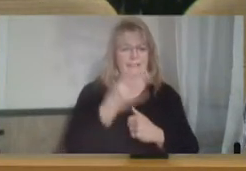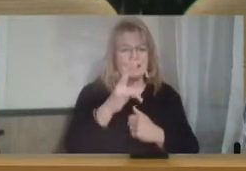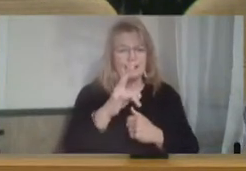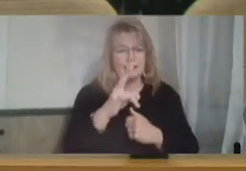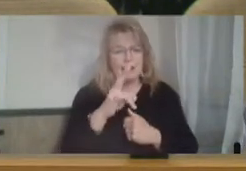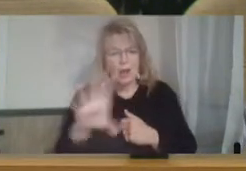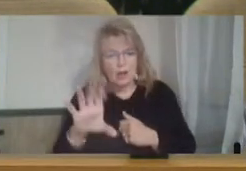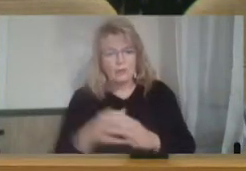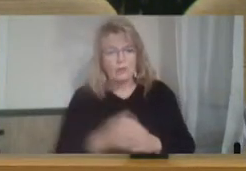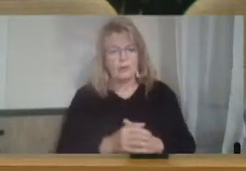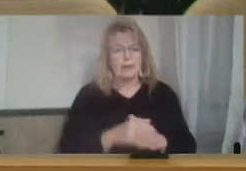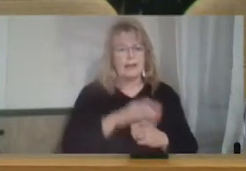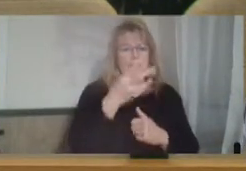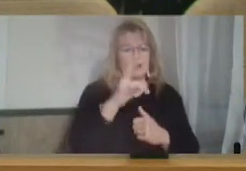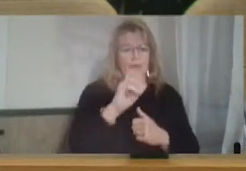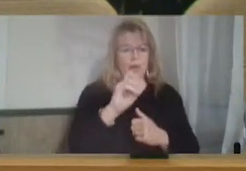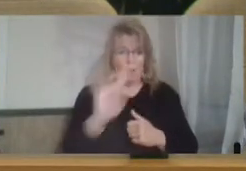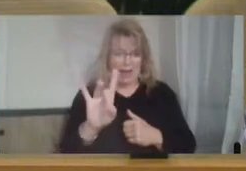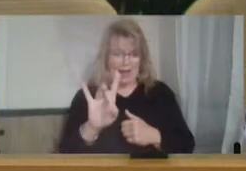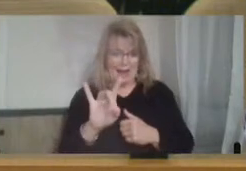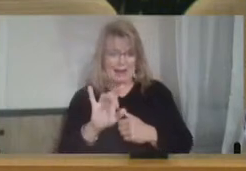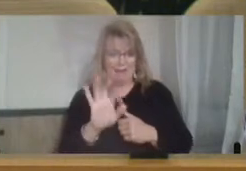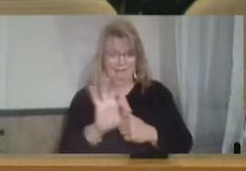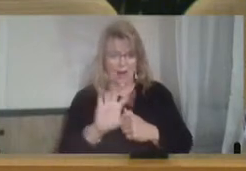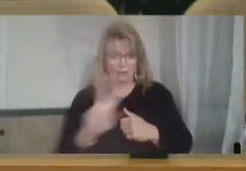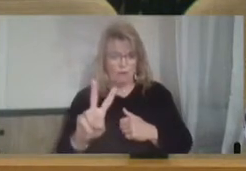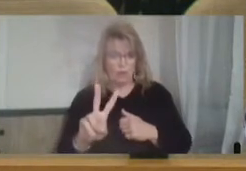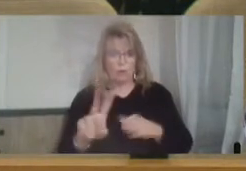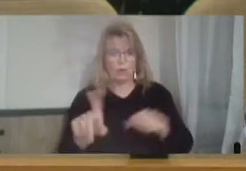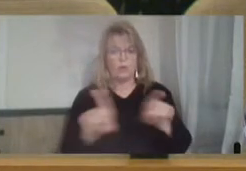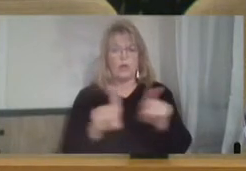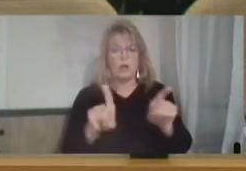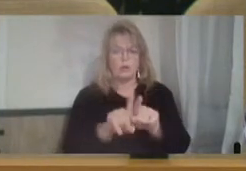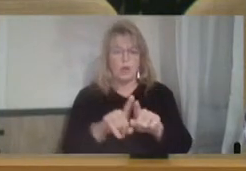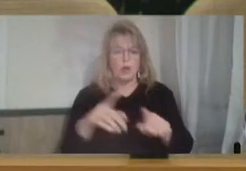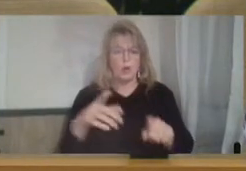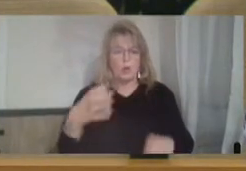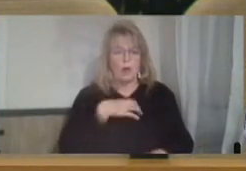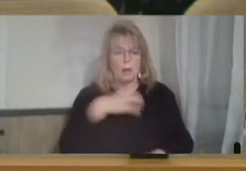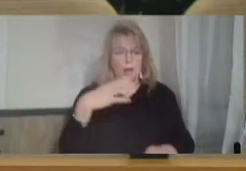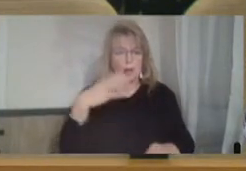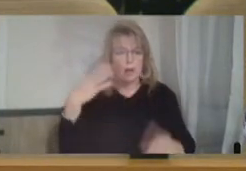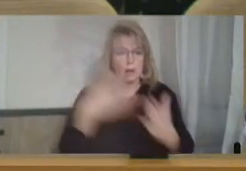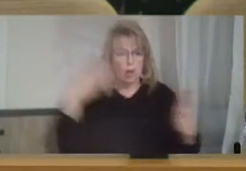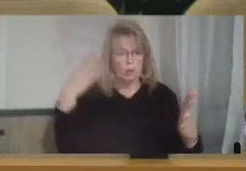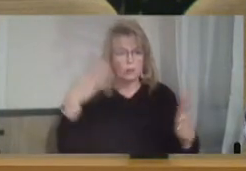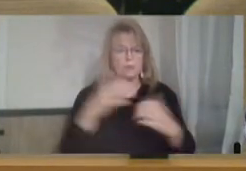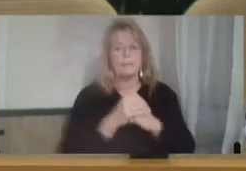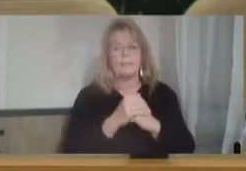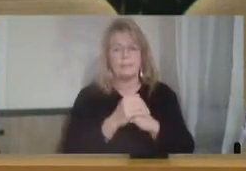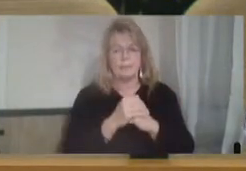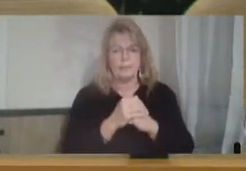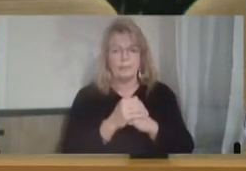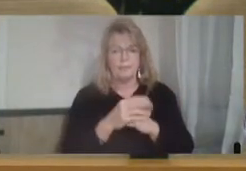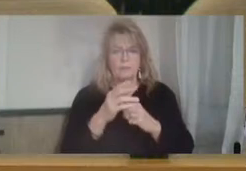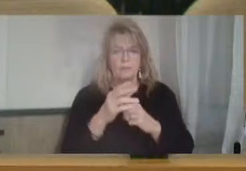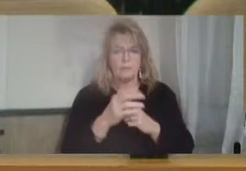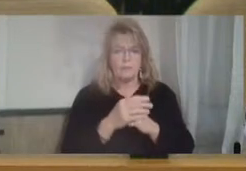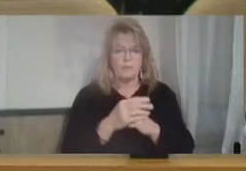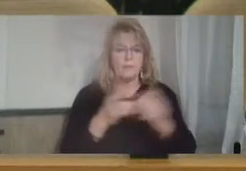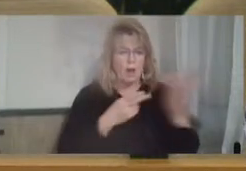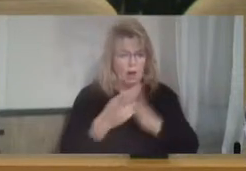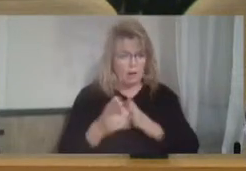and 1708 Fountain View, who are also opposed. Honestly, I'm kind of surprised to have to be here